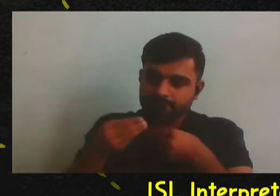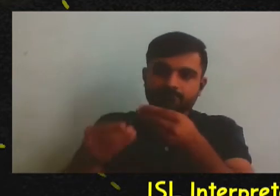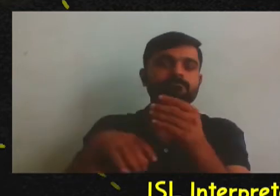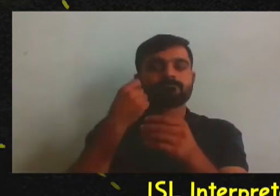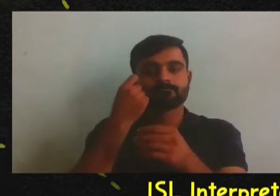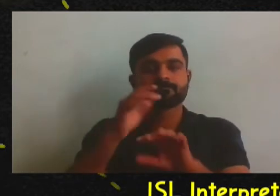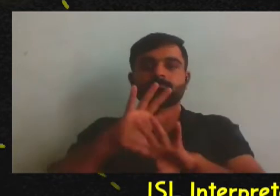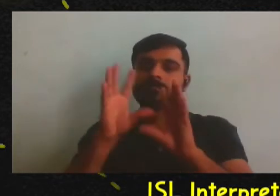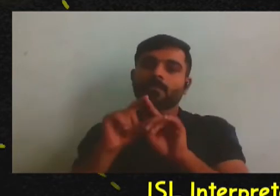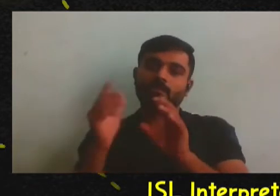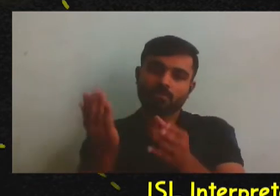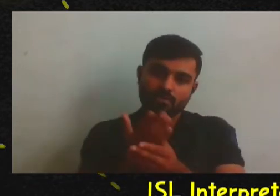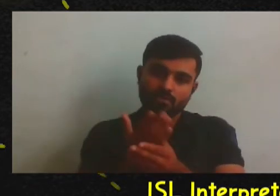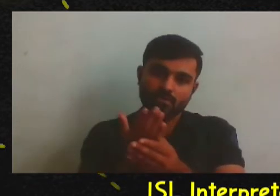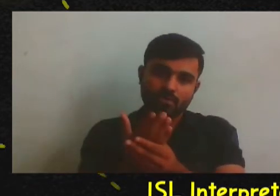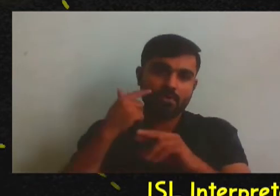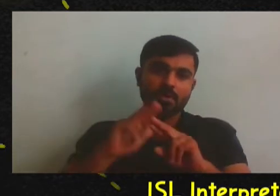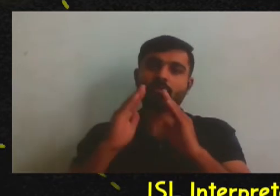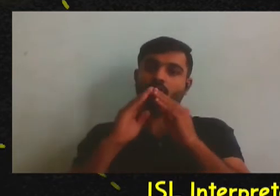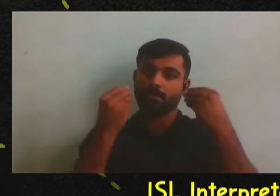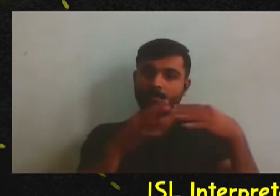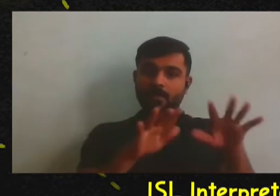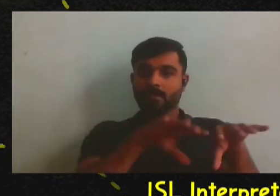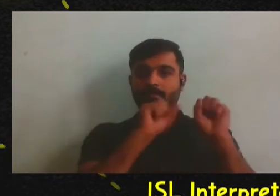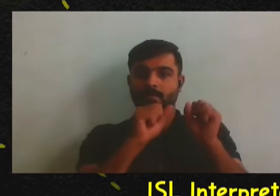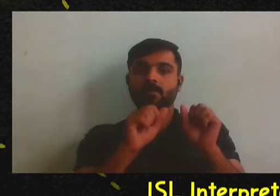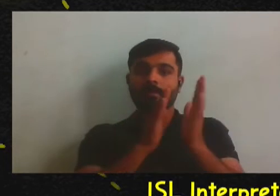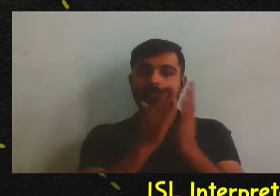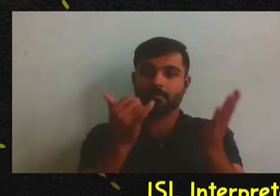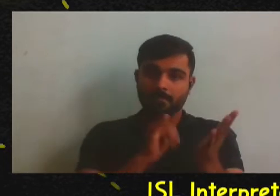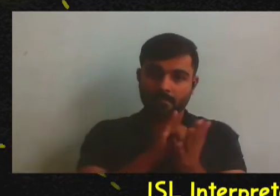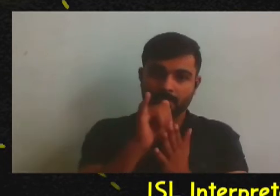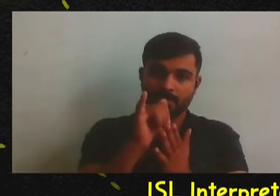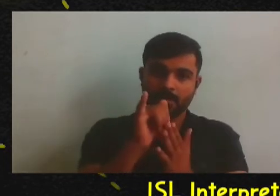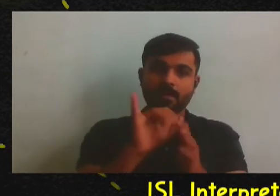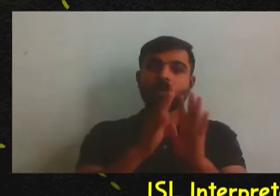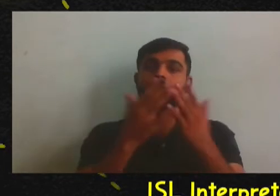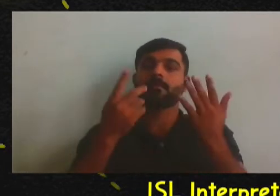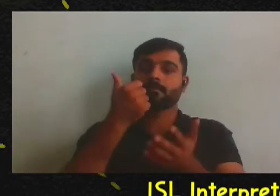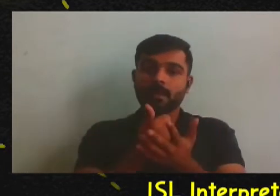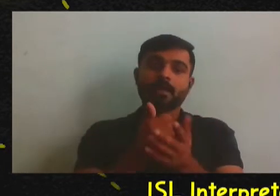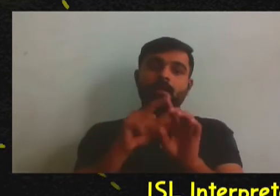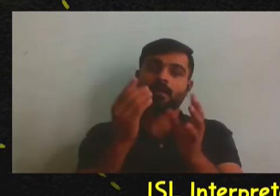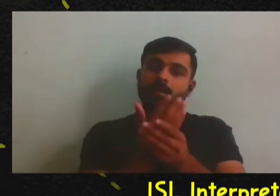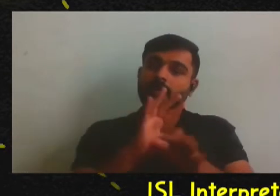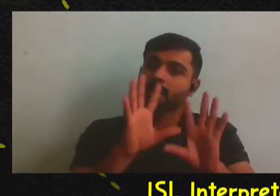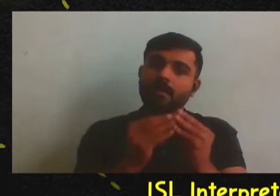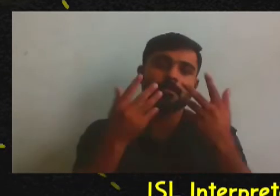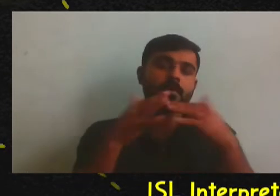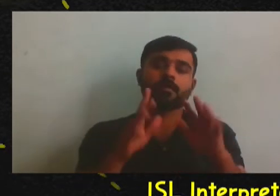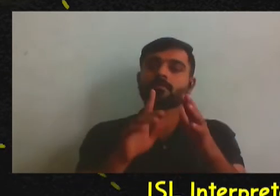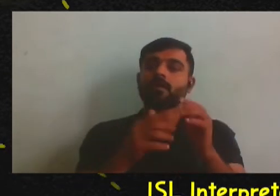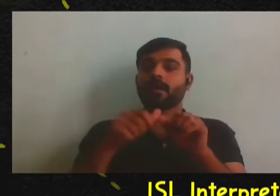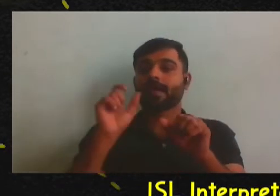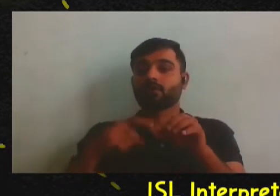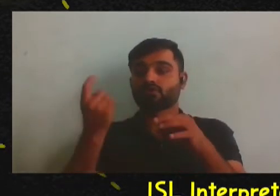your documents if you are leaving from home. Don't keep your passport behind, don't keep your bank documents. Don't have a joint account with